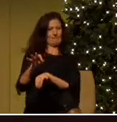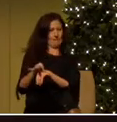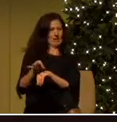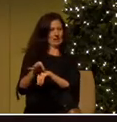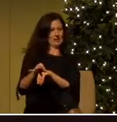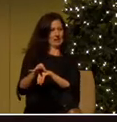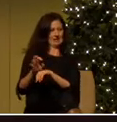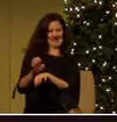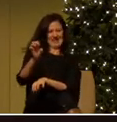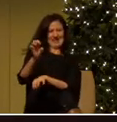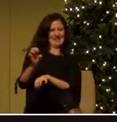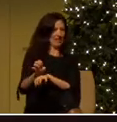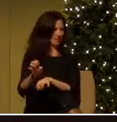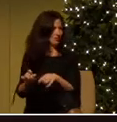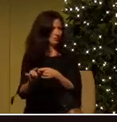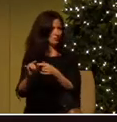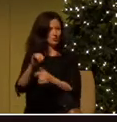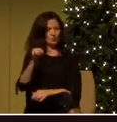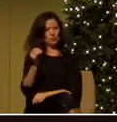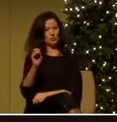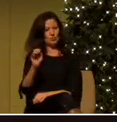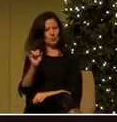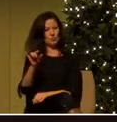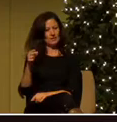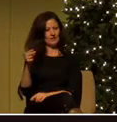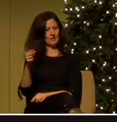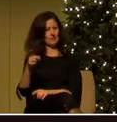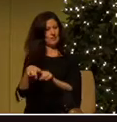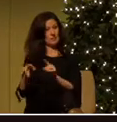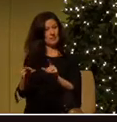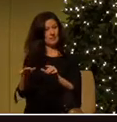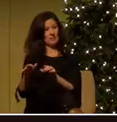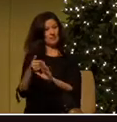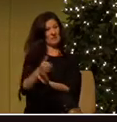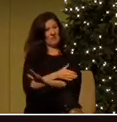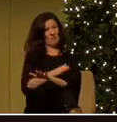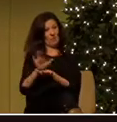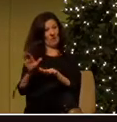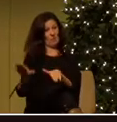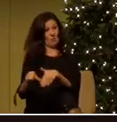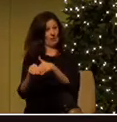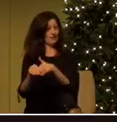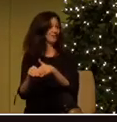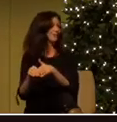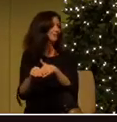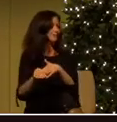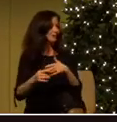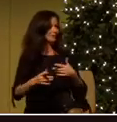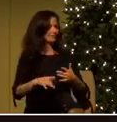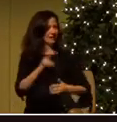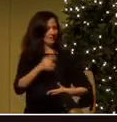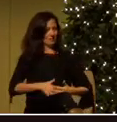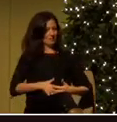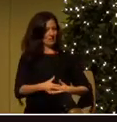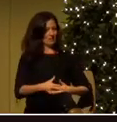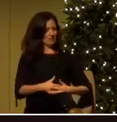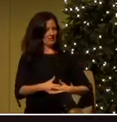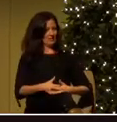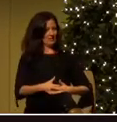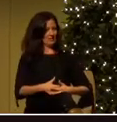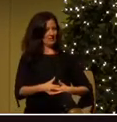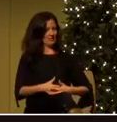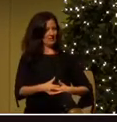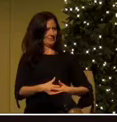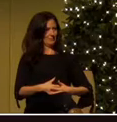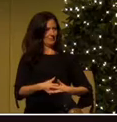Joseph, but before they came together, she was found to be with child through the Holy Spirit. Because Joseph, her husband, was a righteous man and did